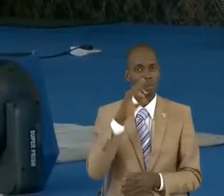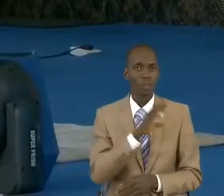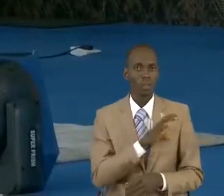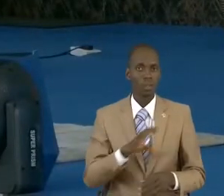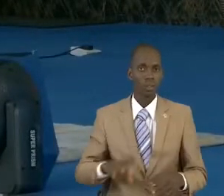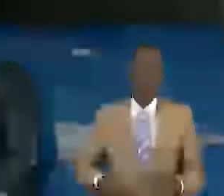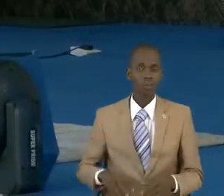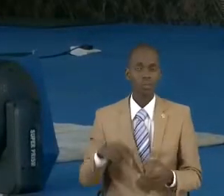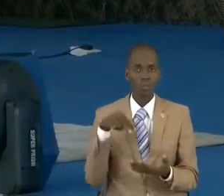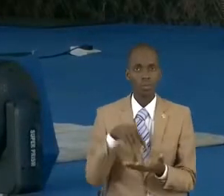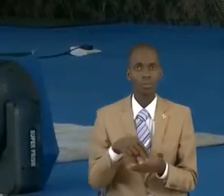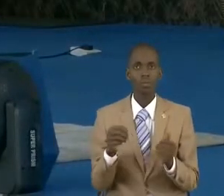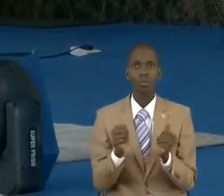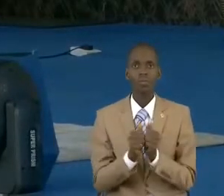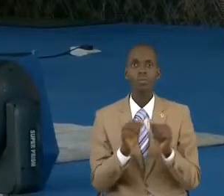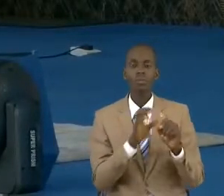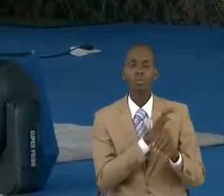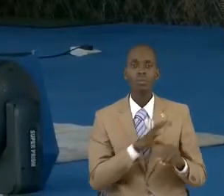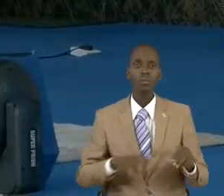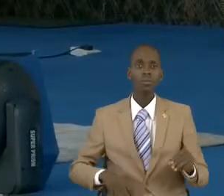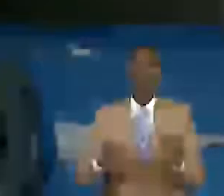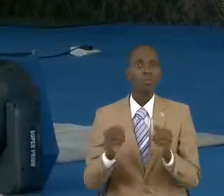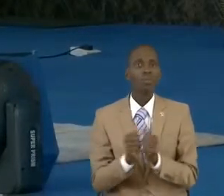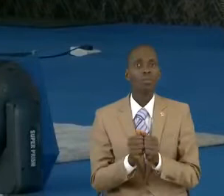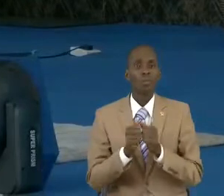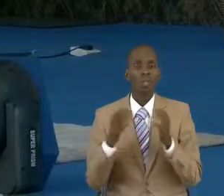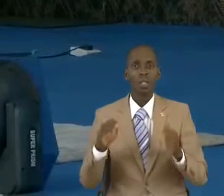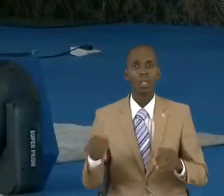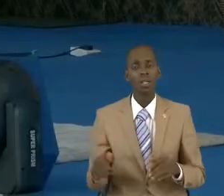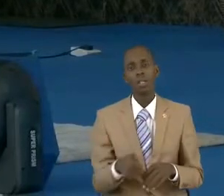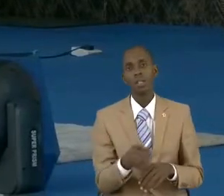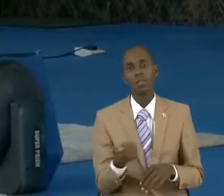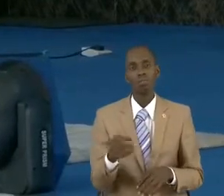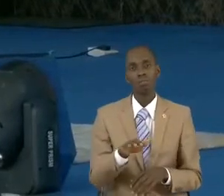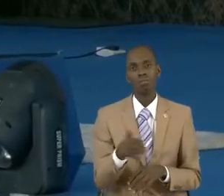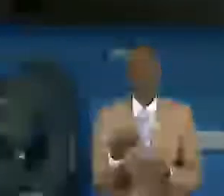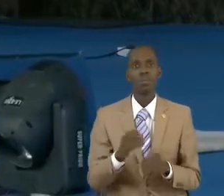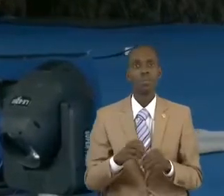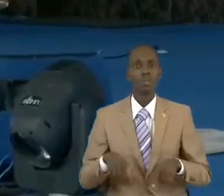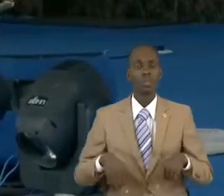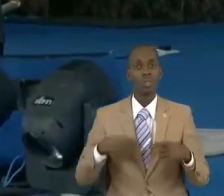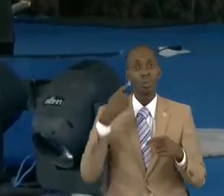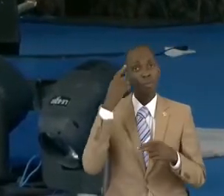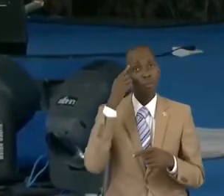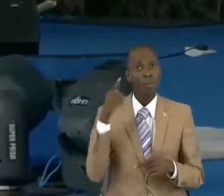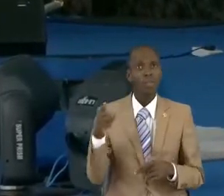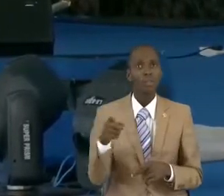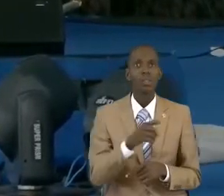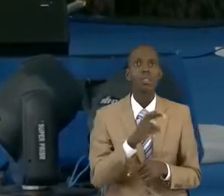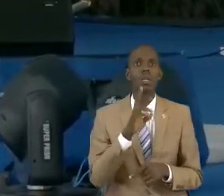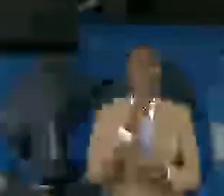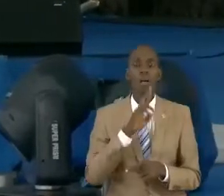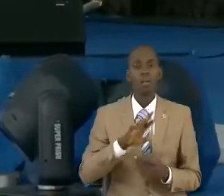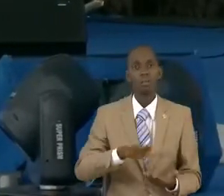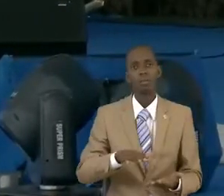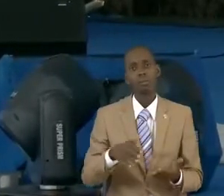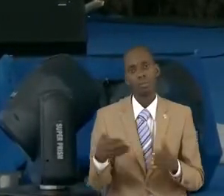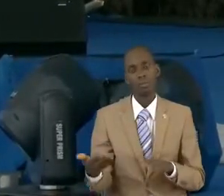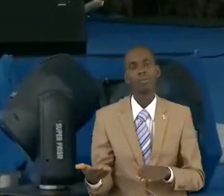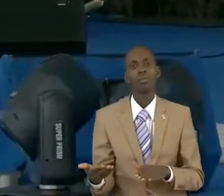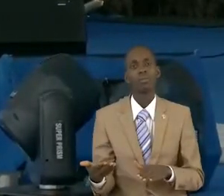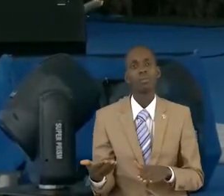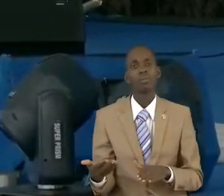with Christ without any compromise in your life. For ye are dead. Of course, you are